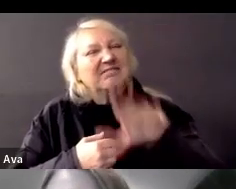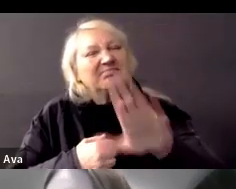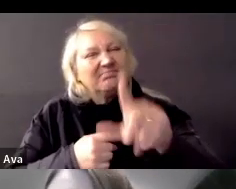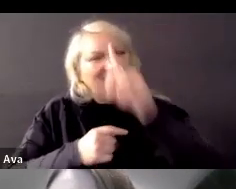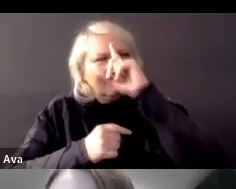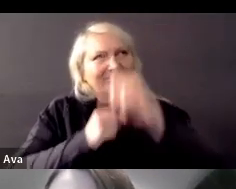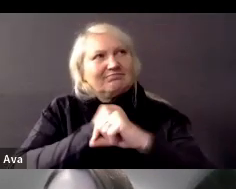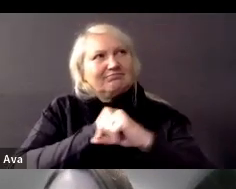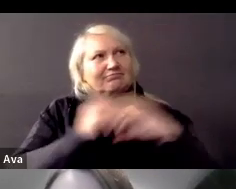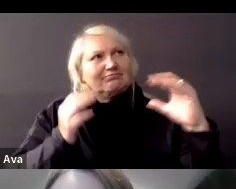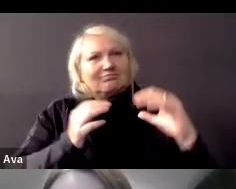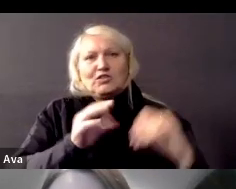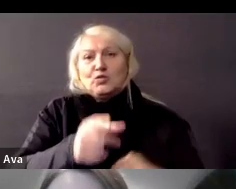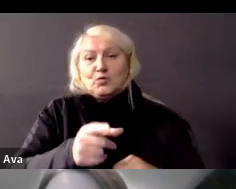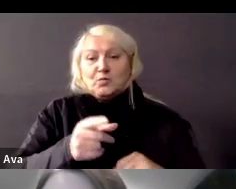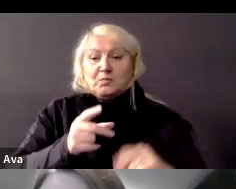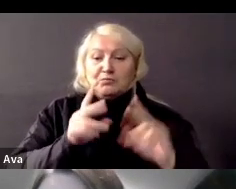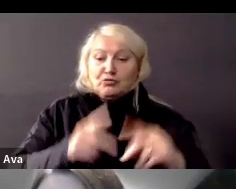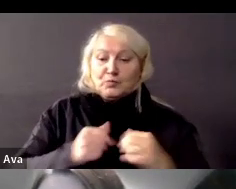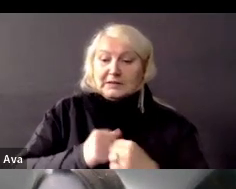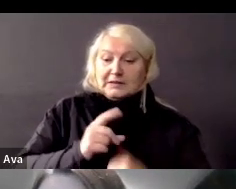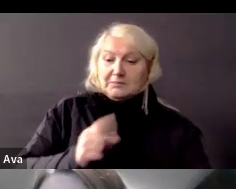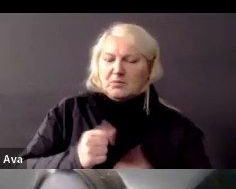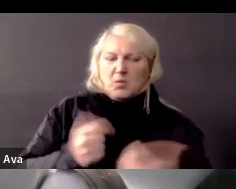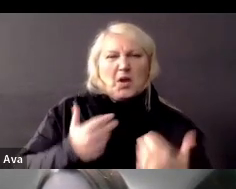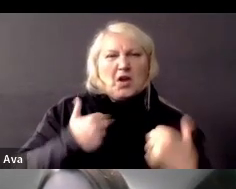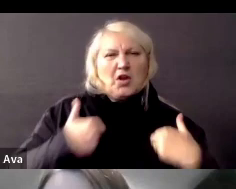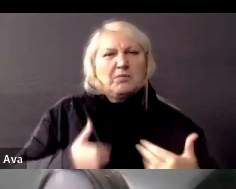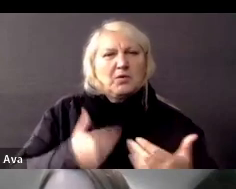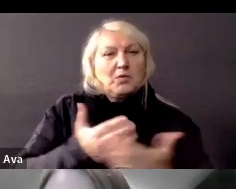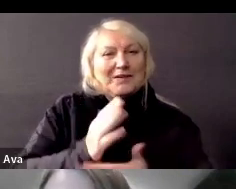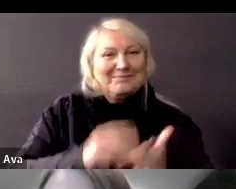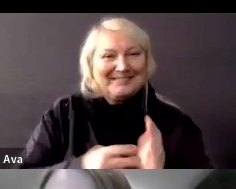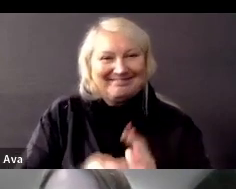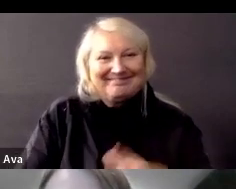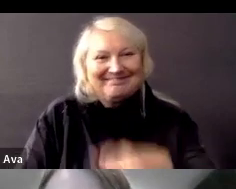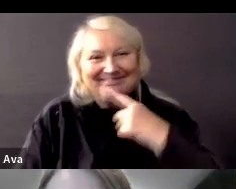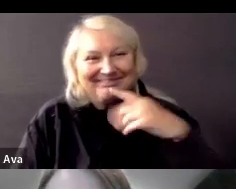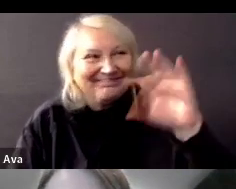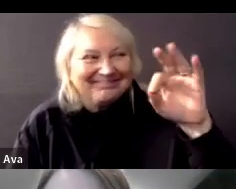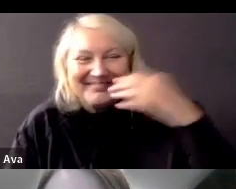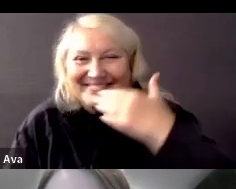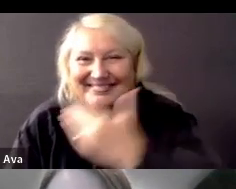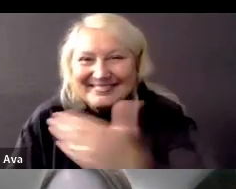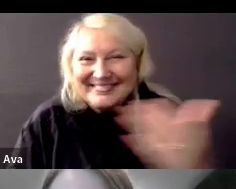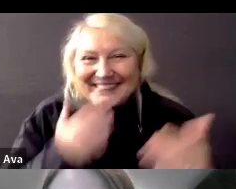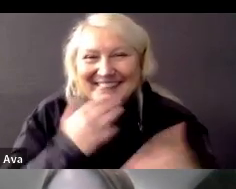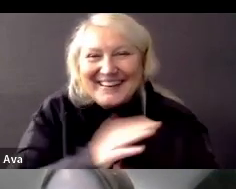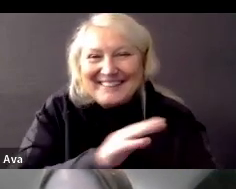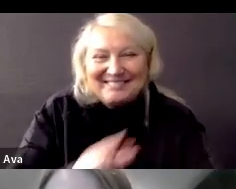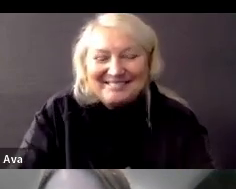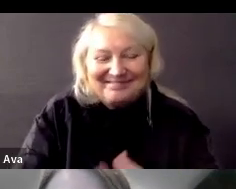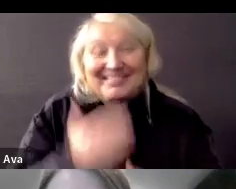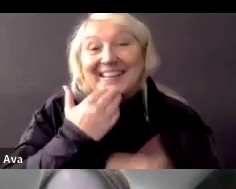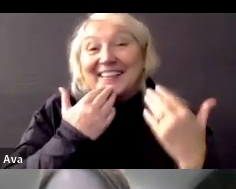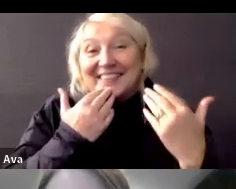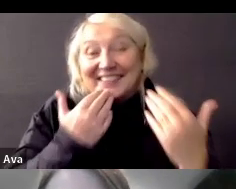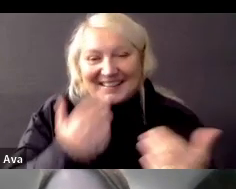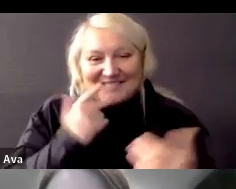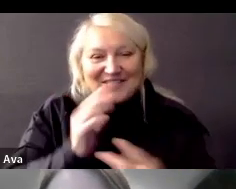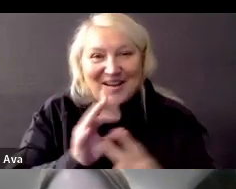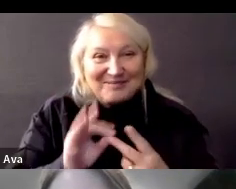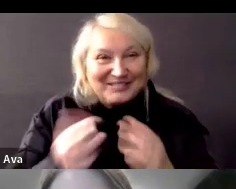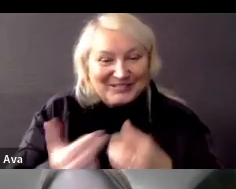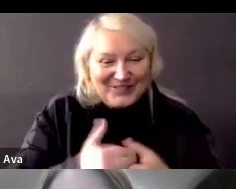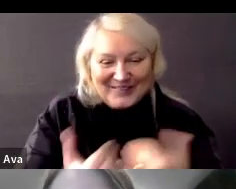you as a person with a disability? Good afternoon, everybody. Thank you for the opportunity to join the